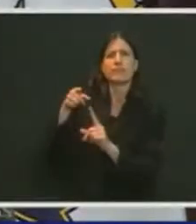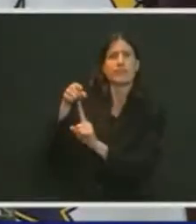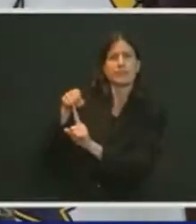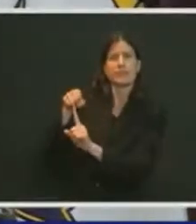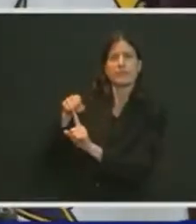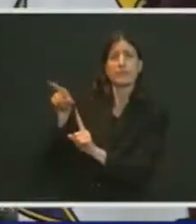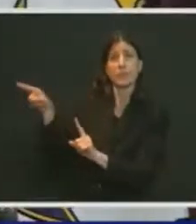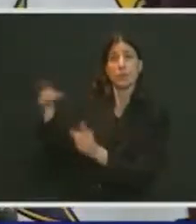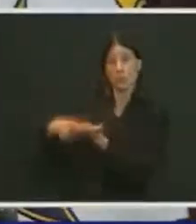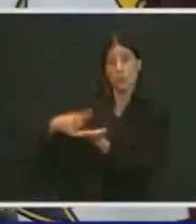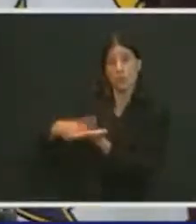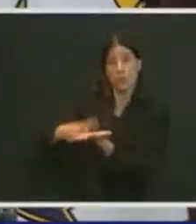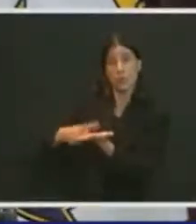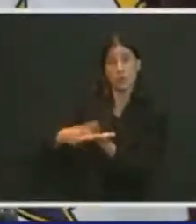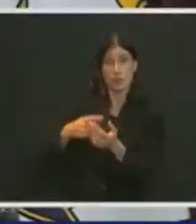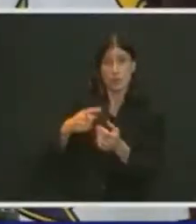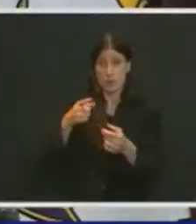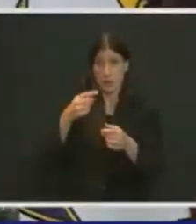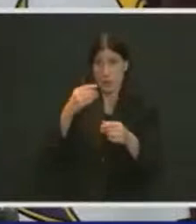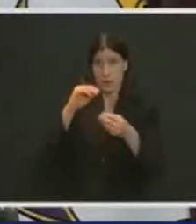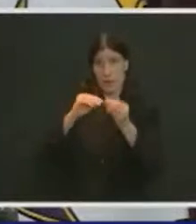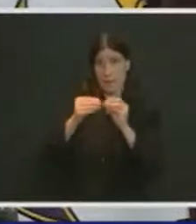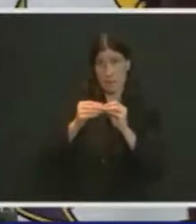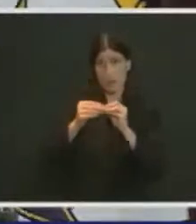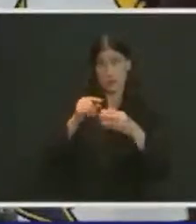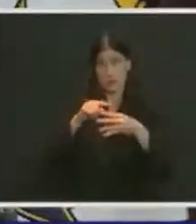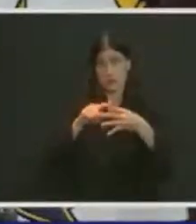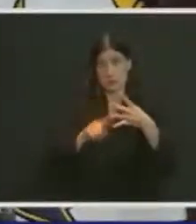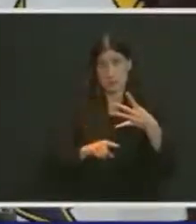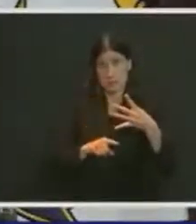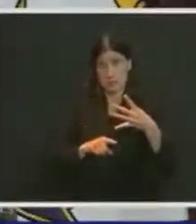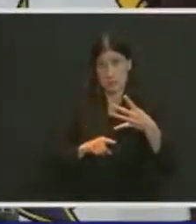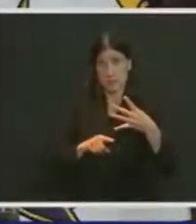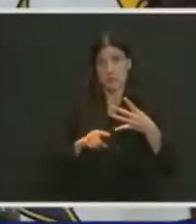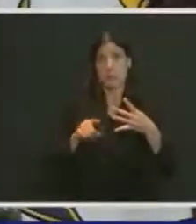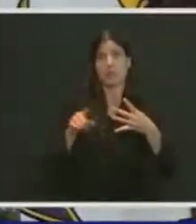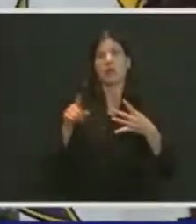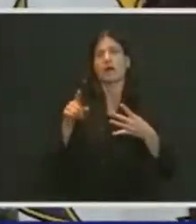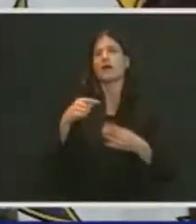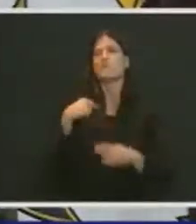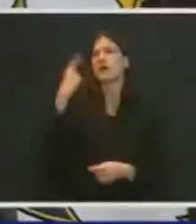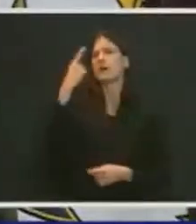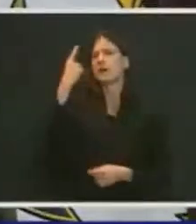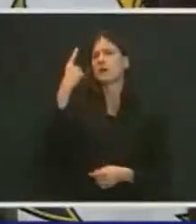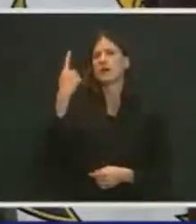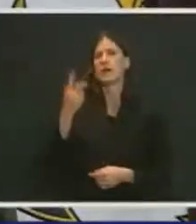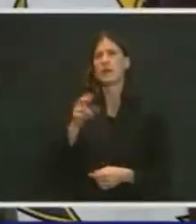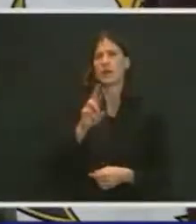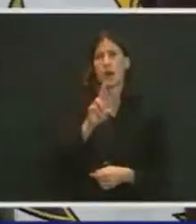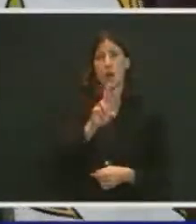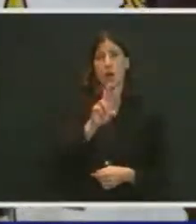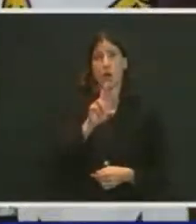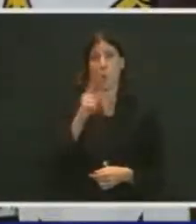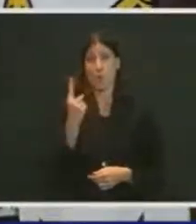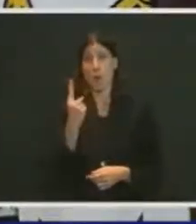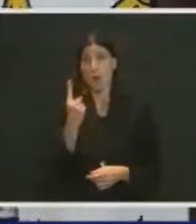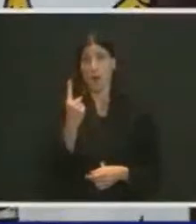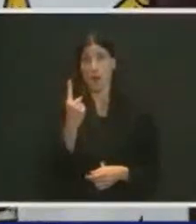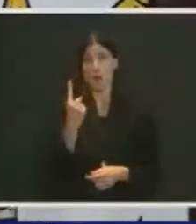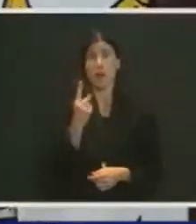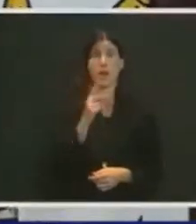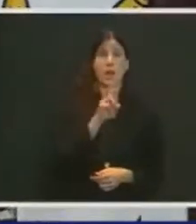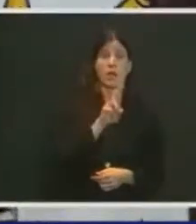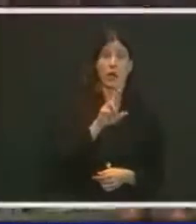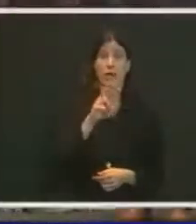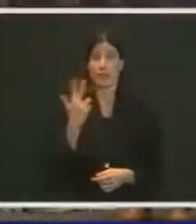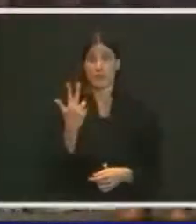that. But the third criterion, of course, the reproduction rate, the R0, is something that depends